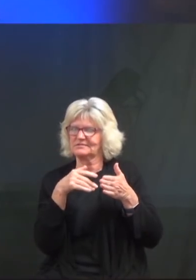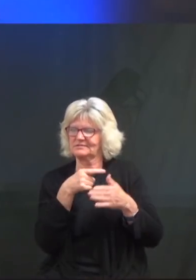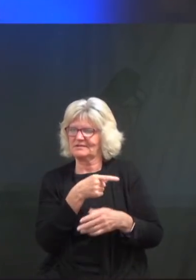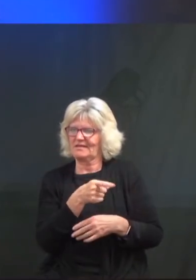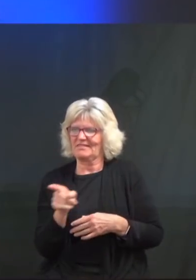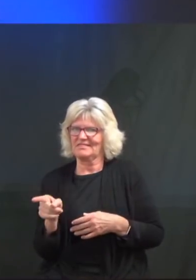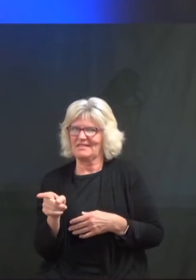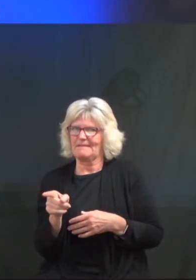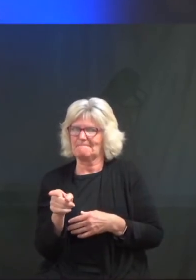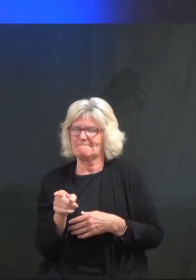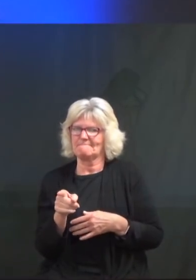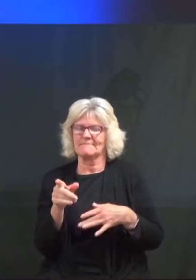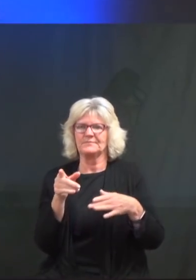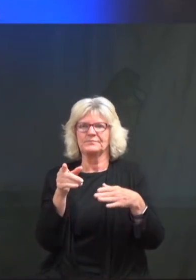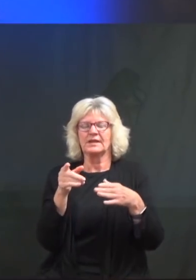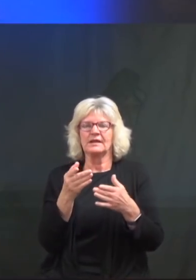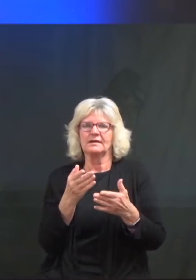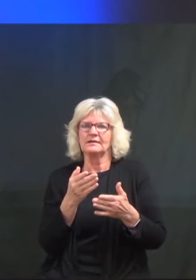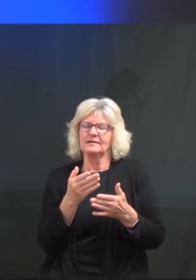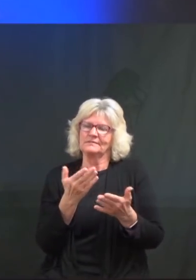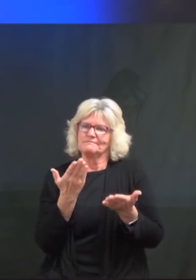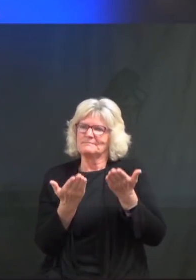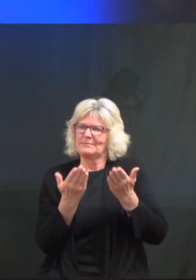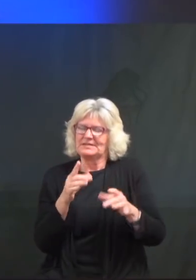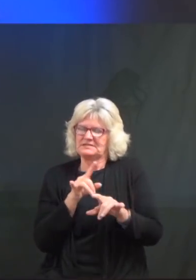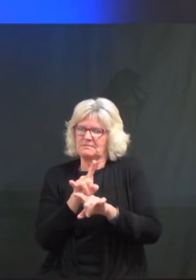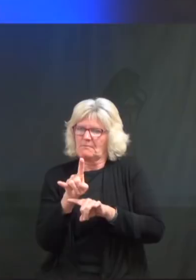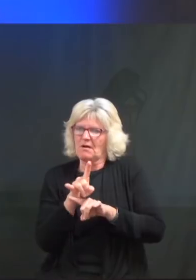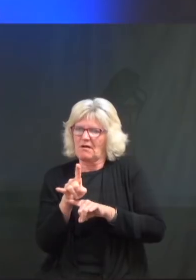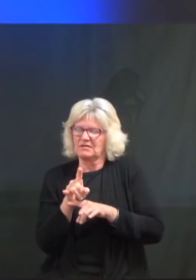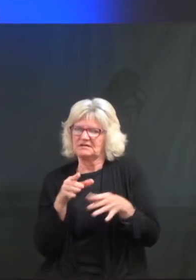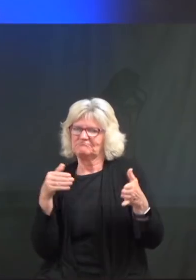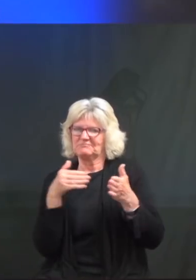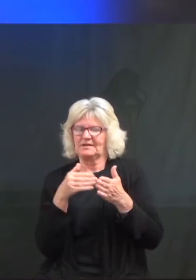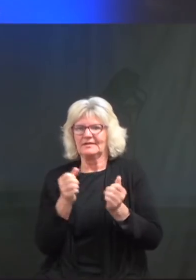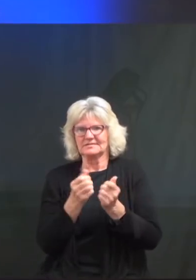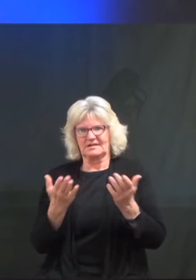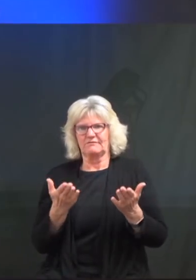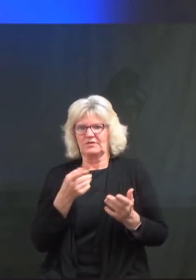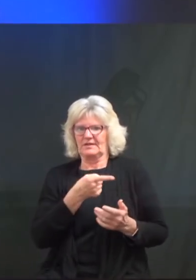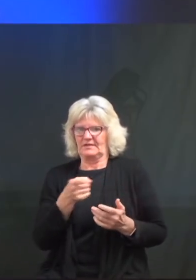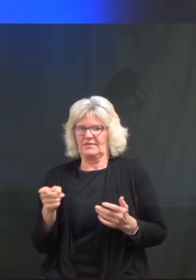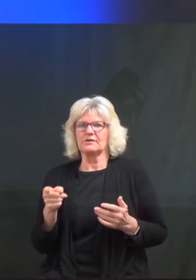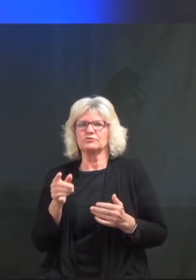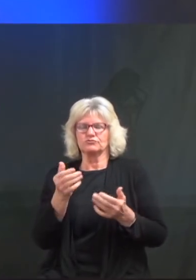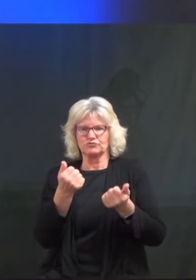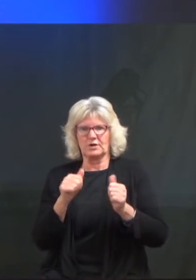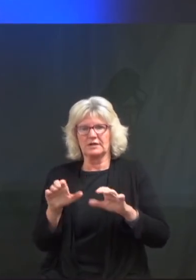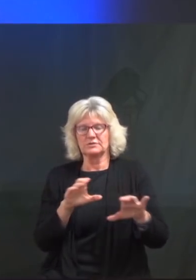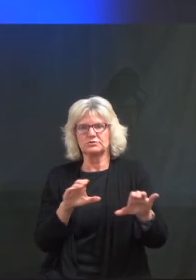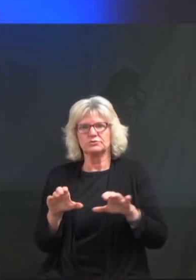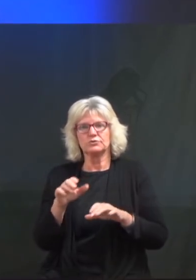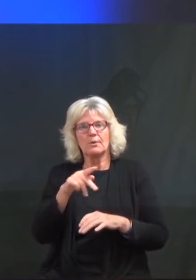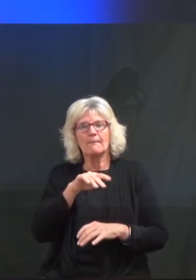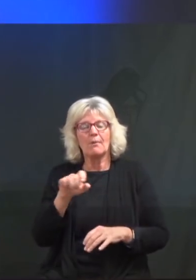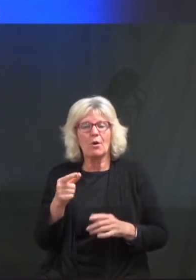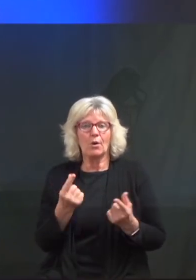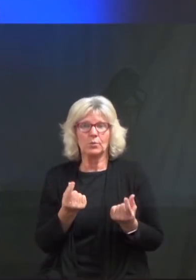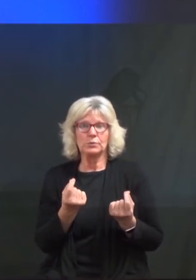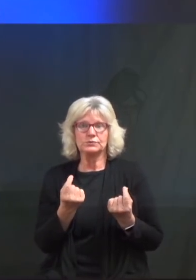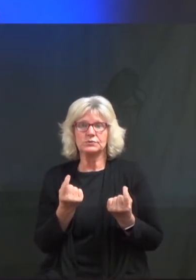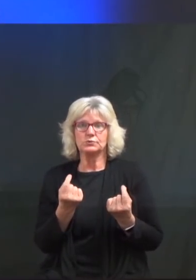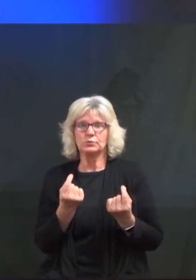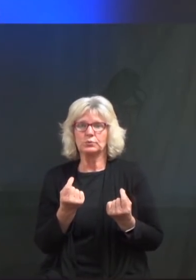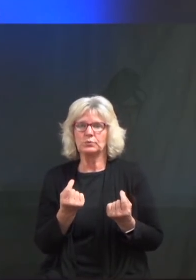he's probably mocking everything or opposing everything that they're trying to do. How does Paul handle that? Well, Paul silences him